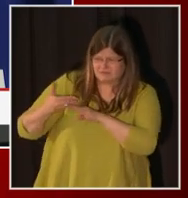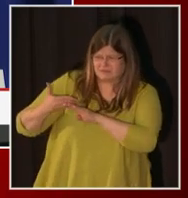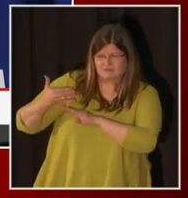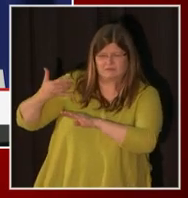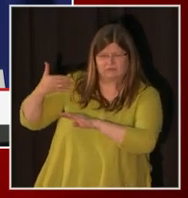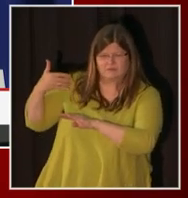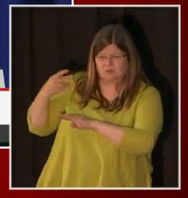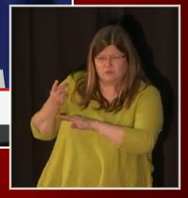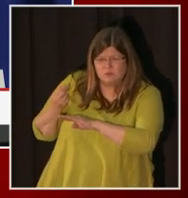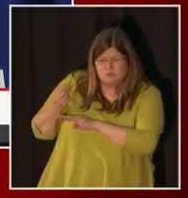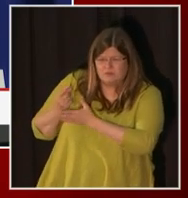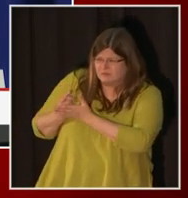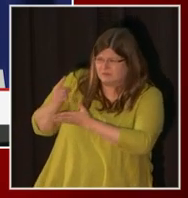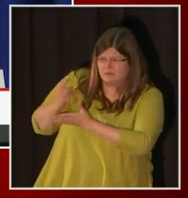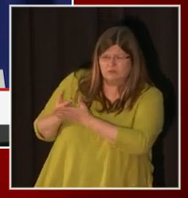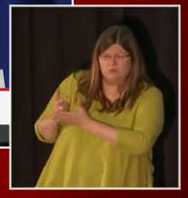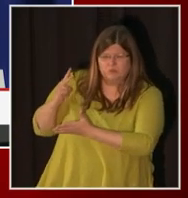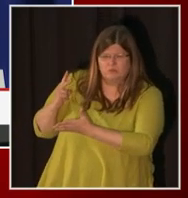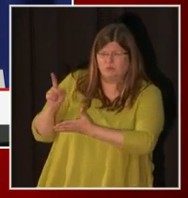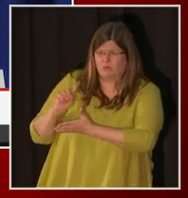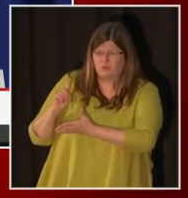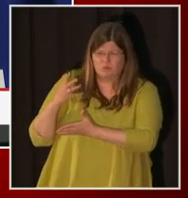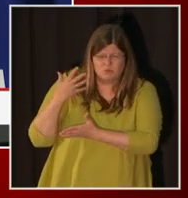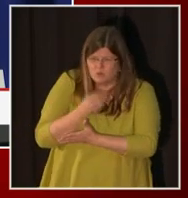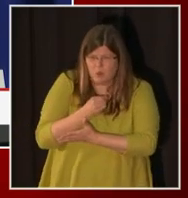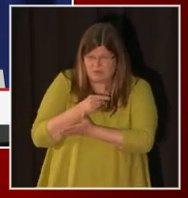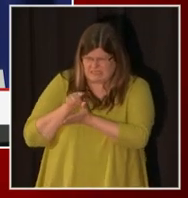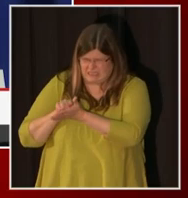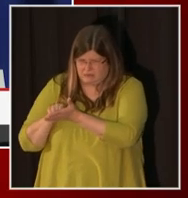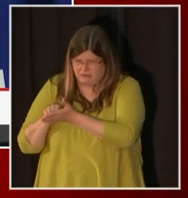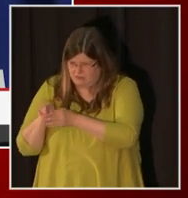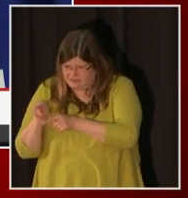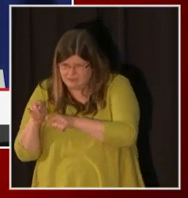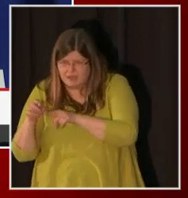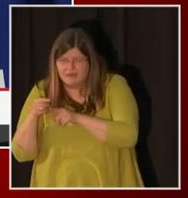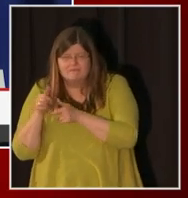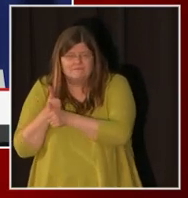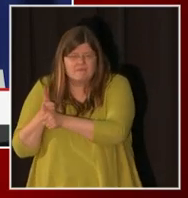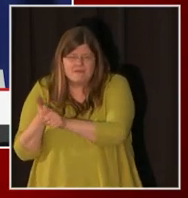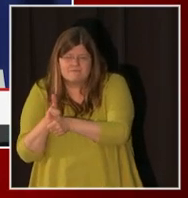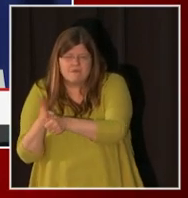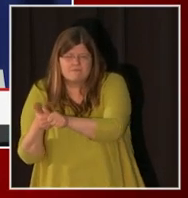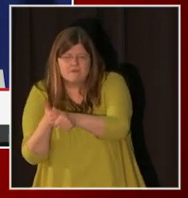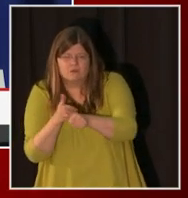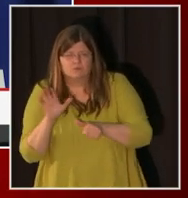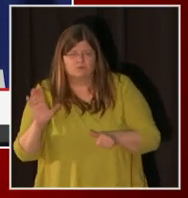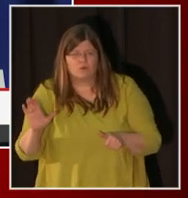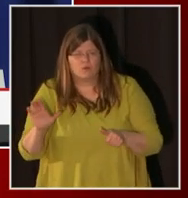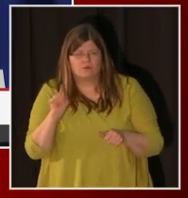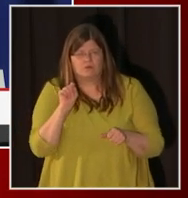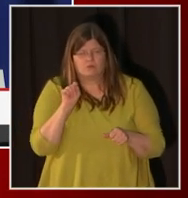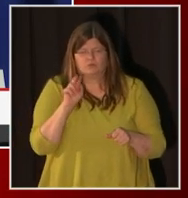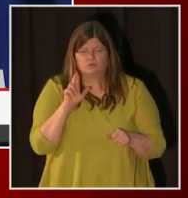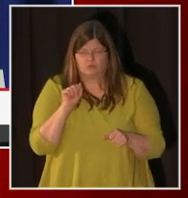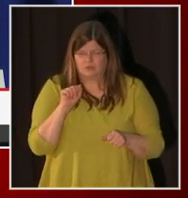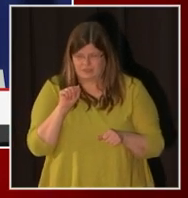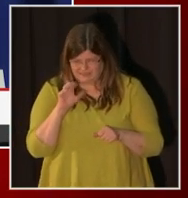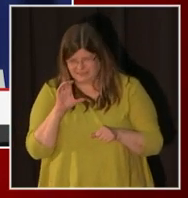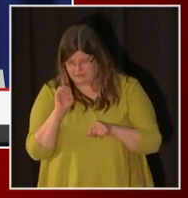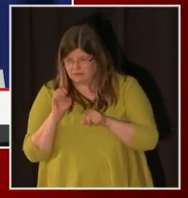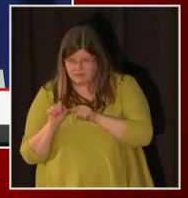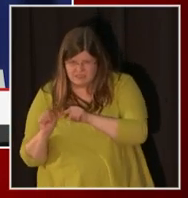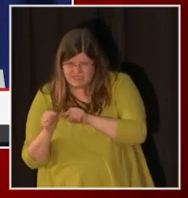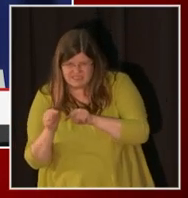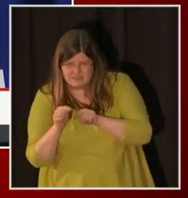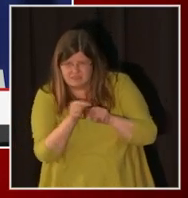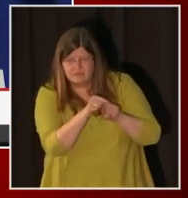14-day for the period preceding their time when they're suspected to be infectious, which we now know